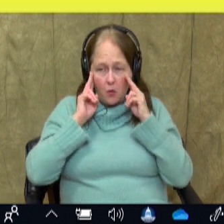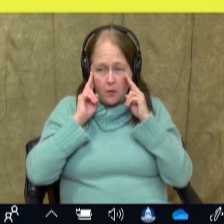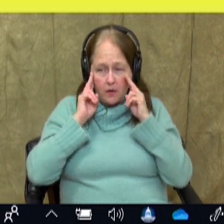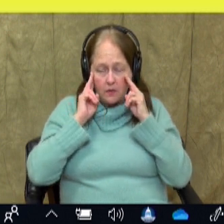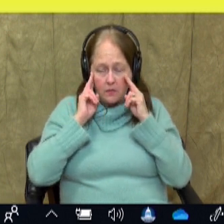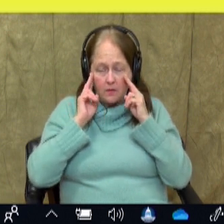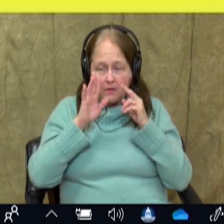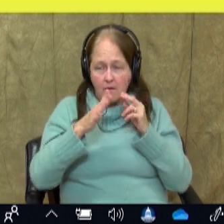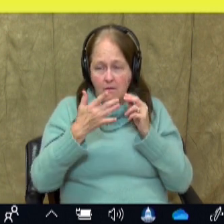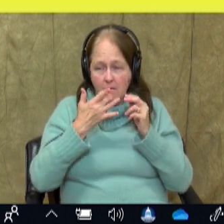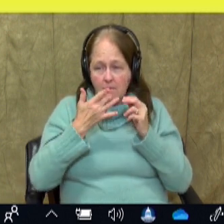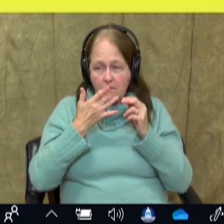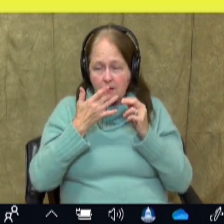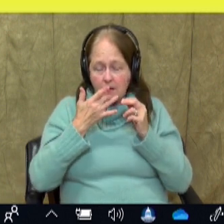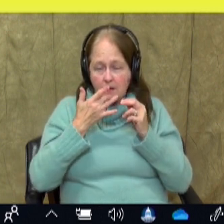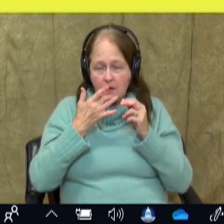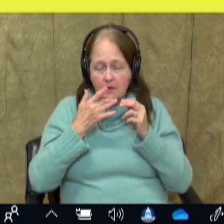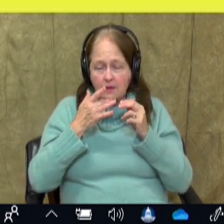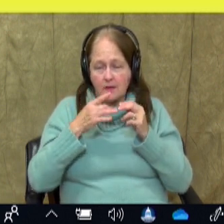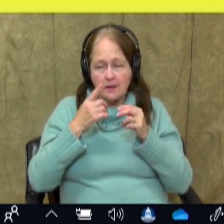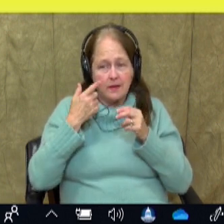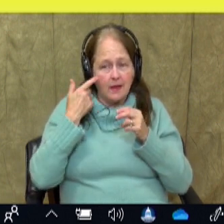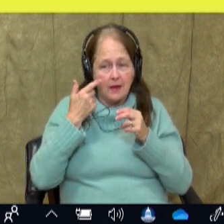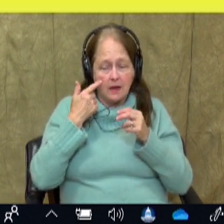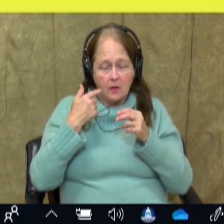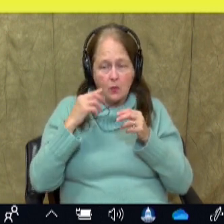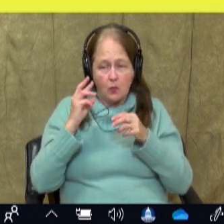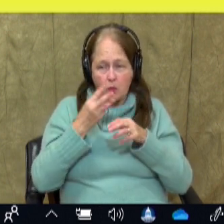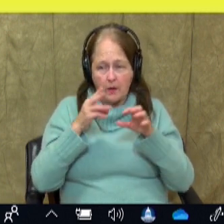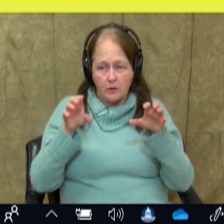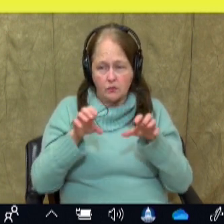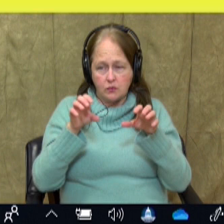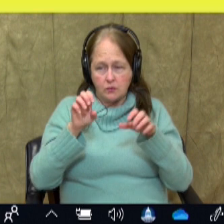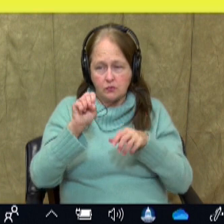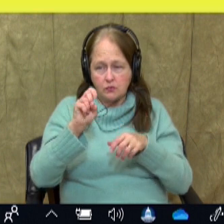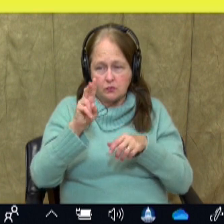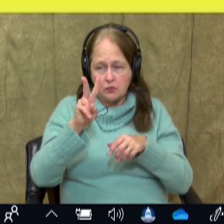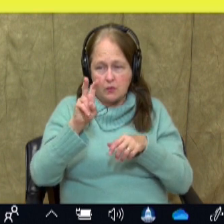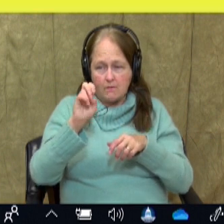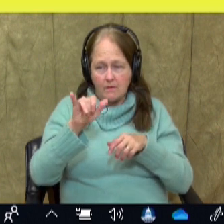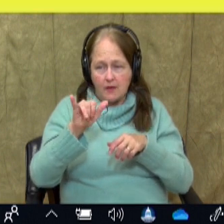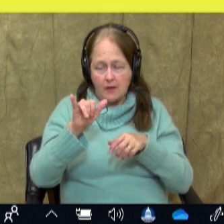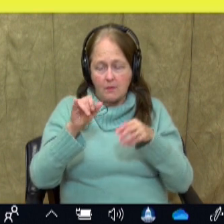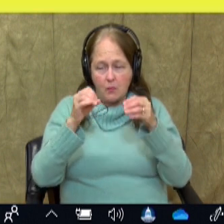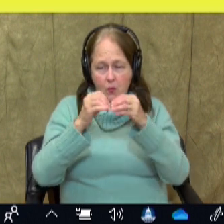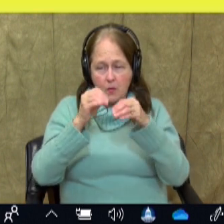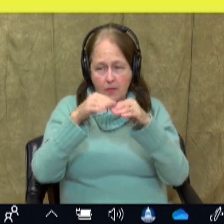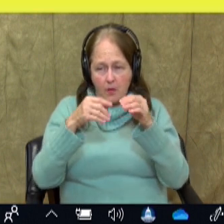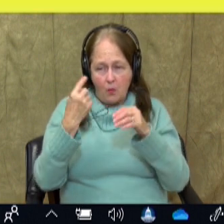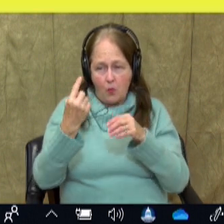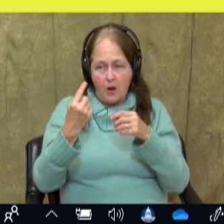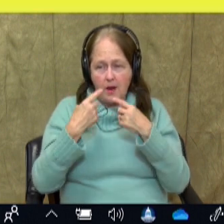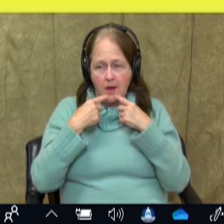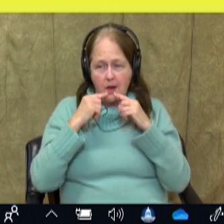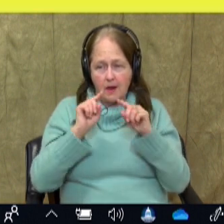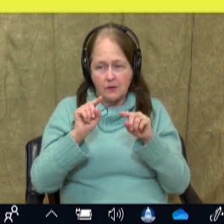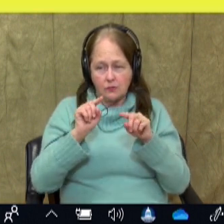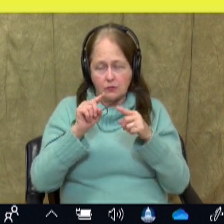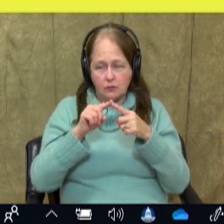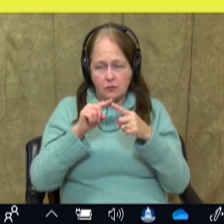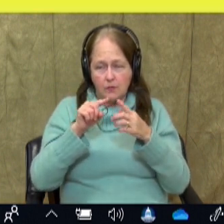favorite candies, and we did surveys on that. So I know there is more than 1 answer to that question. So it